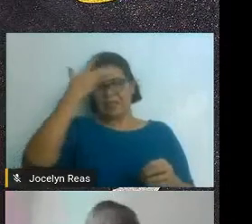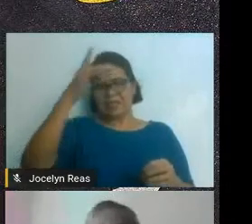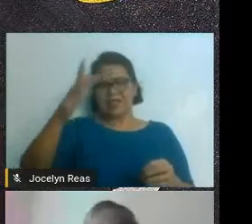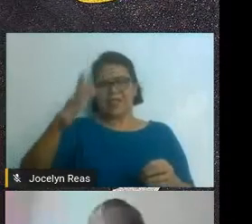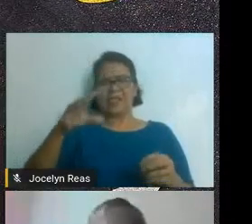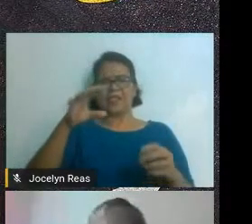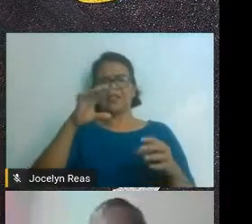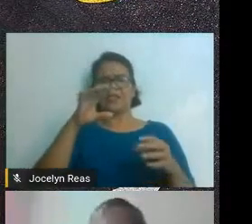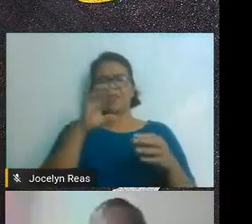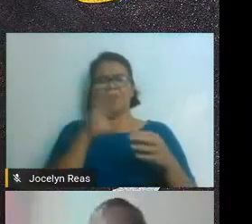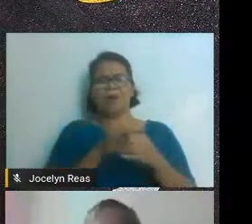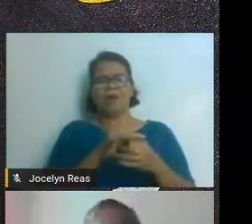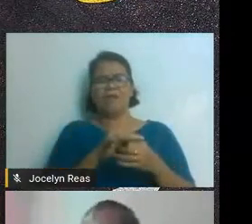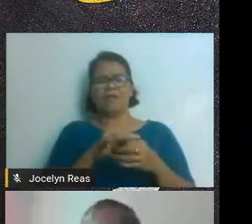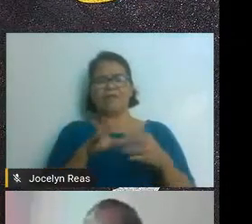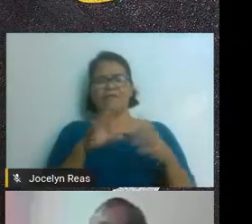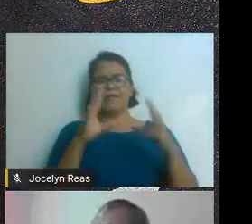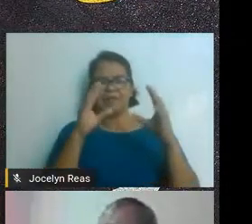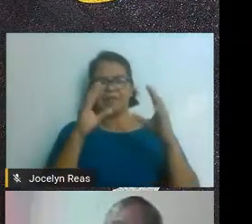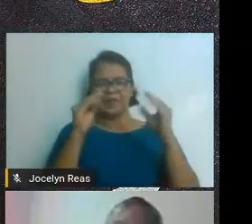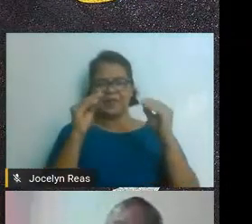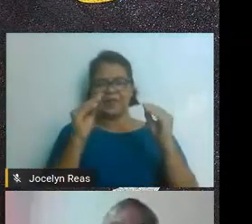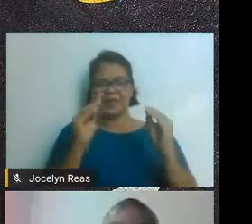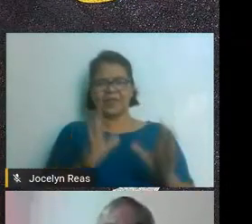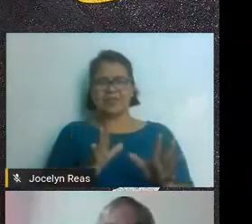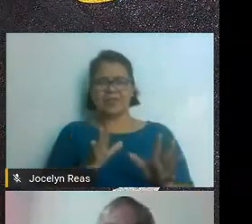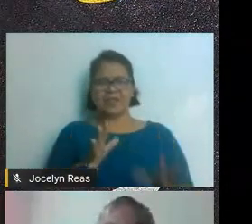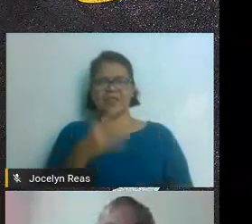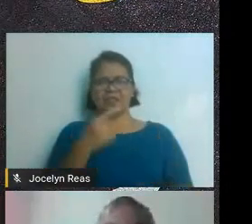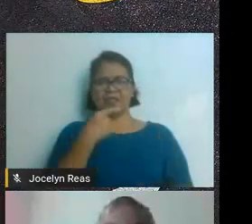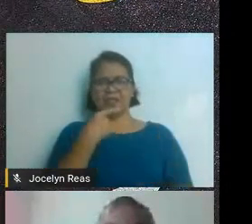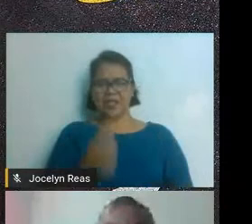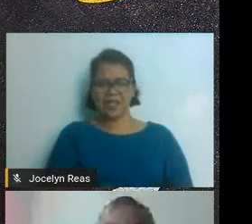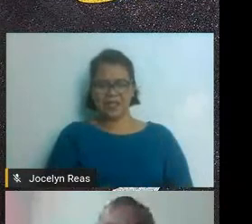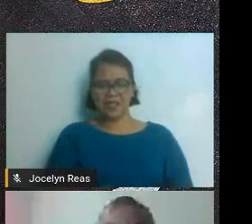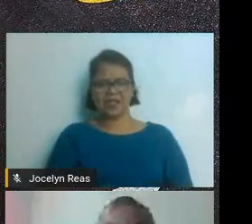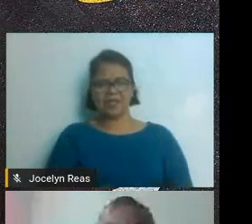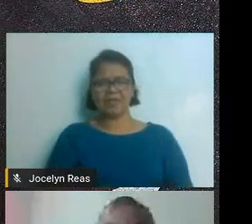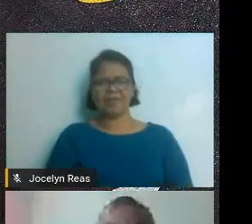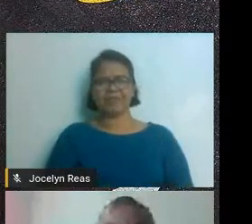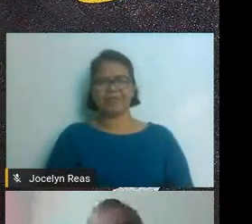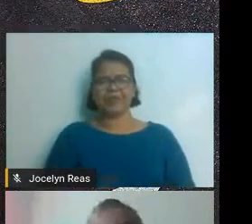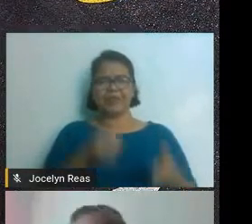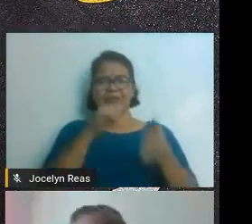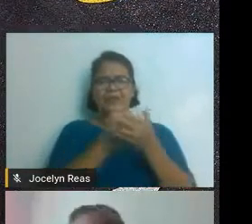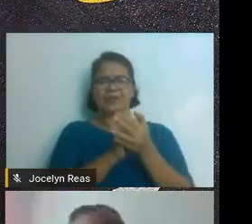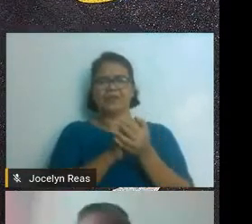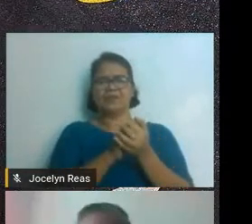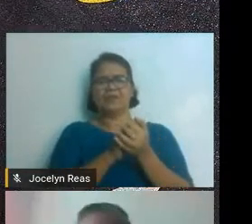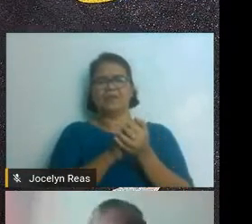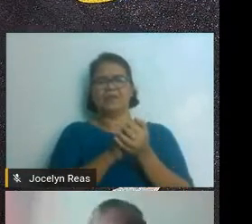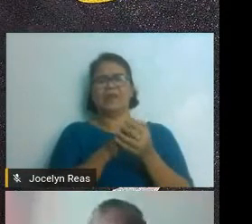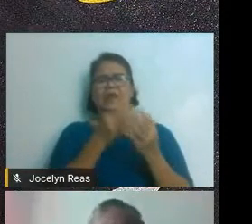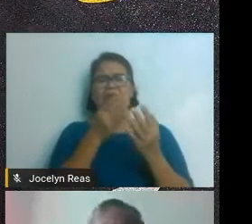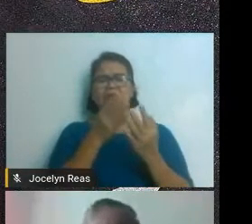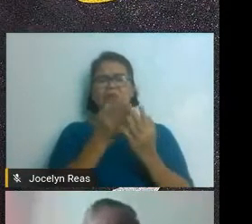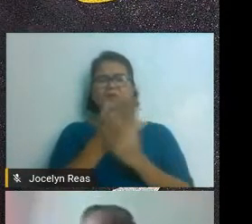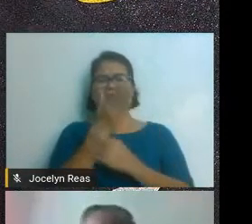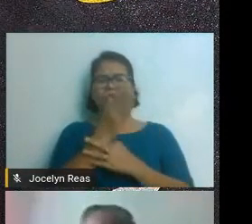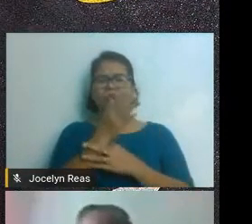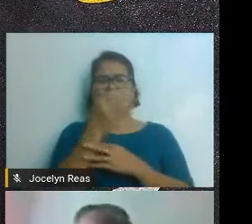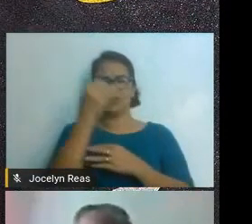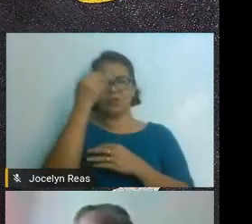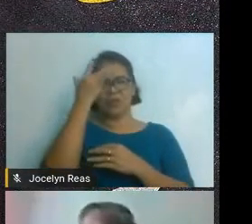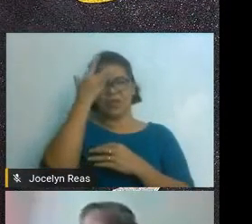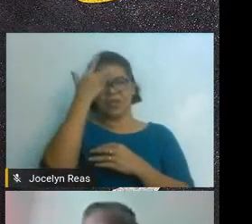our other scientists are saying. In fact, sa kay Howard Gardner, two intelligences sa akin. Ang intelligence for